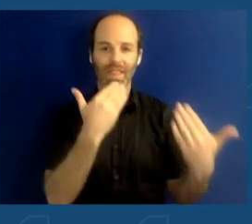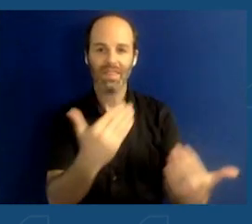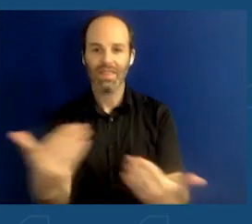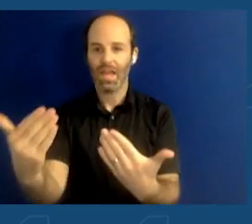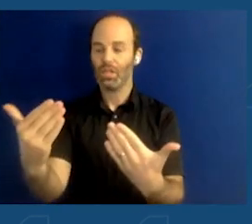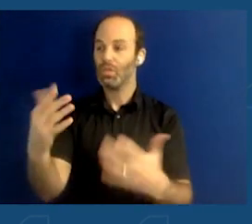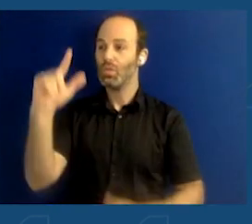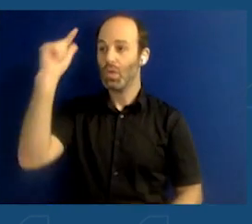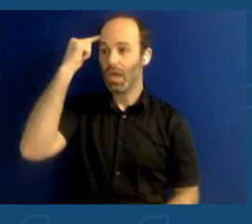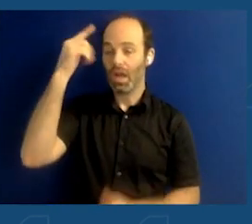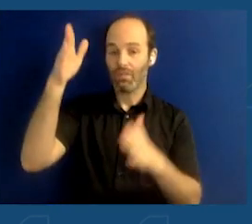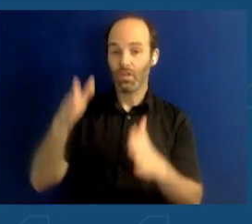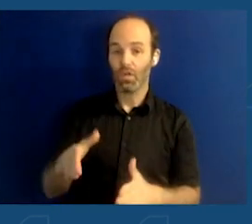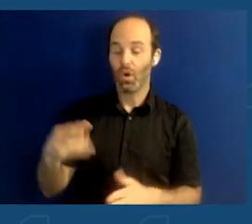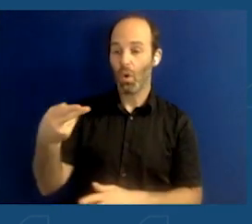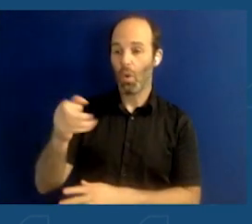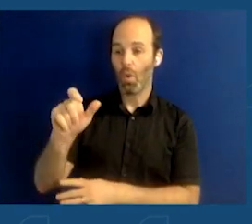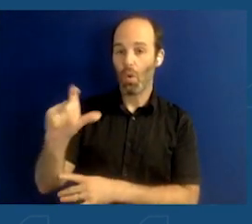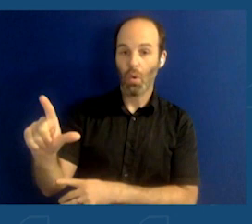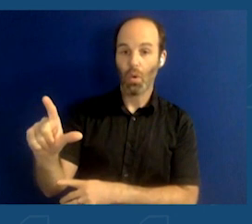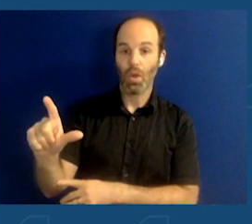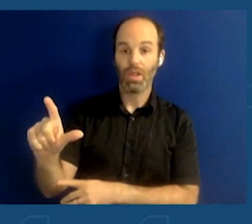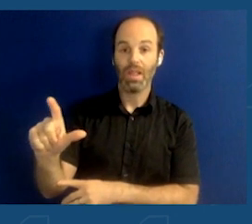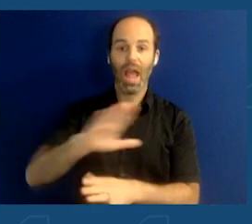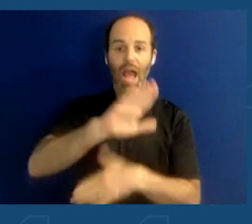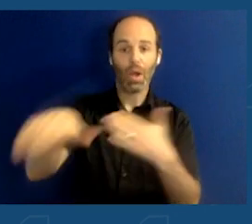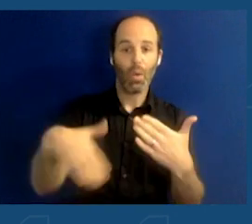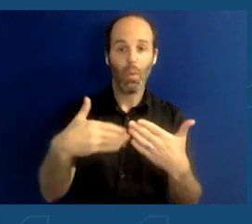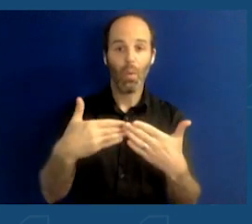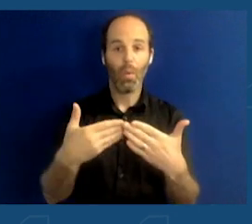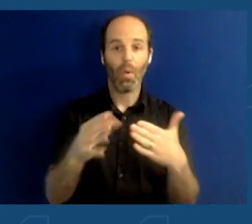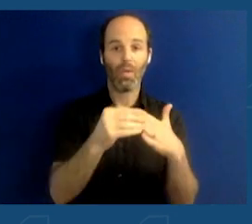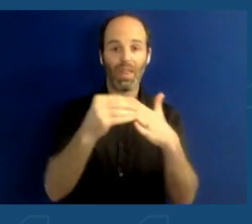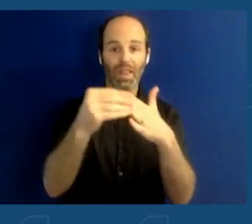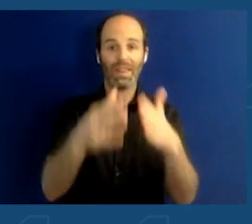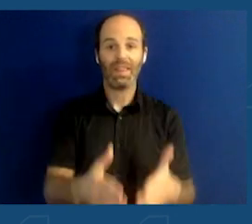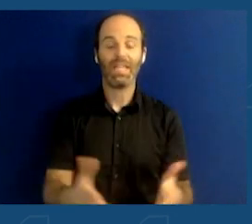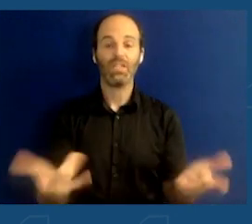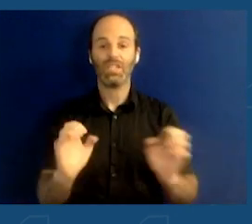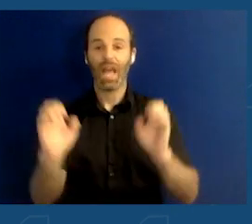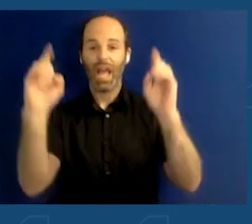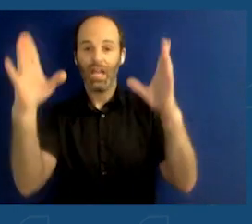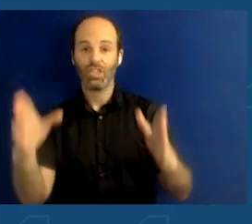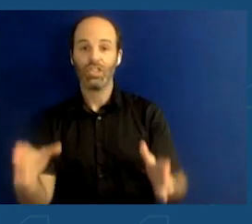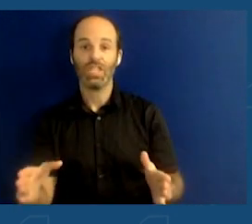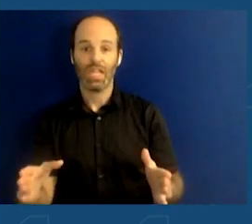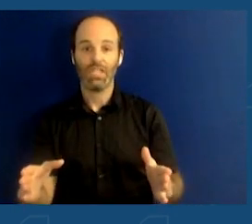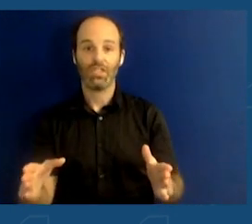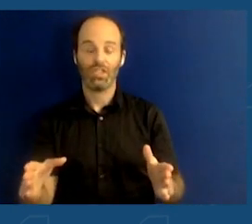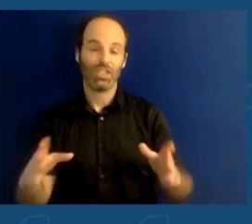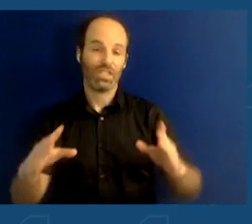Hochul, and all the leaders and educators